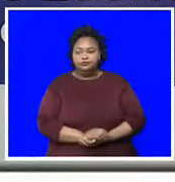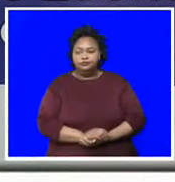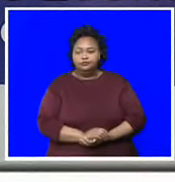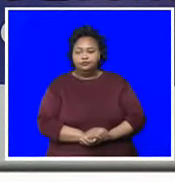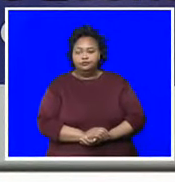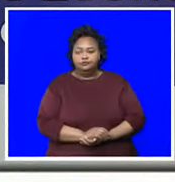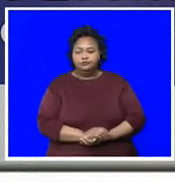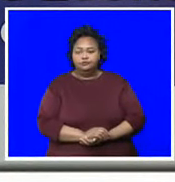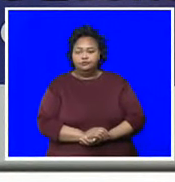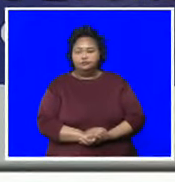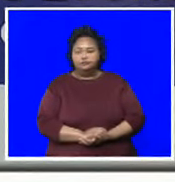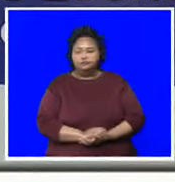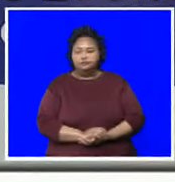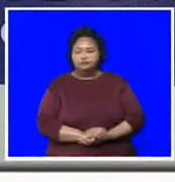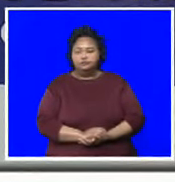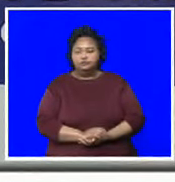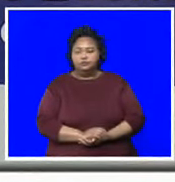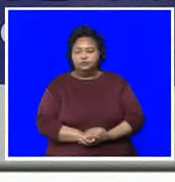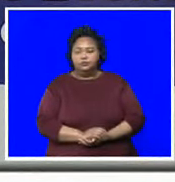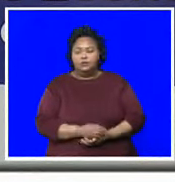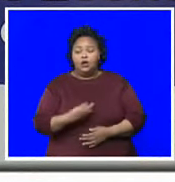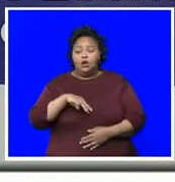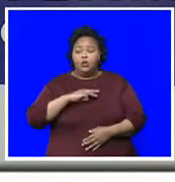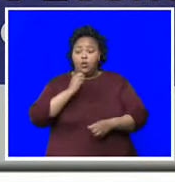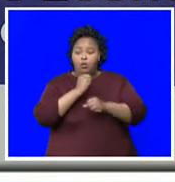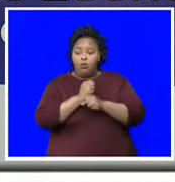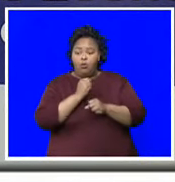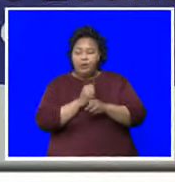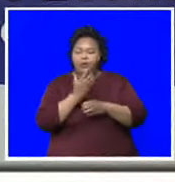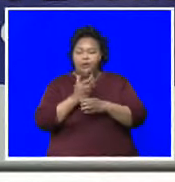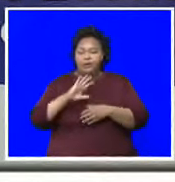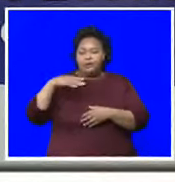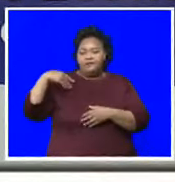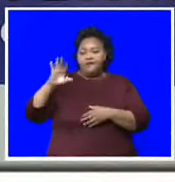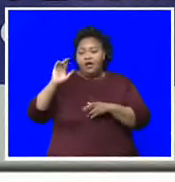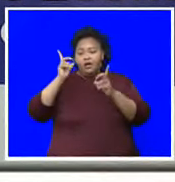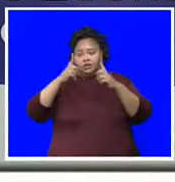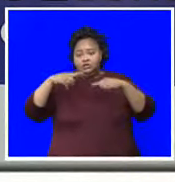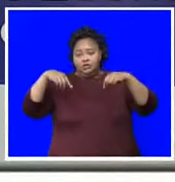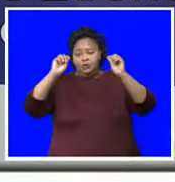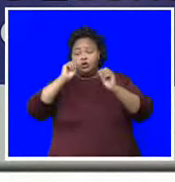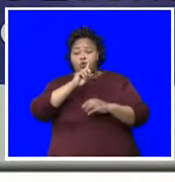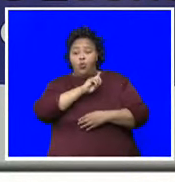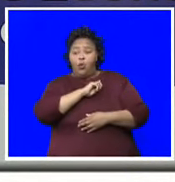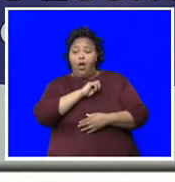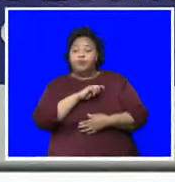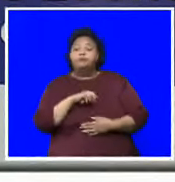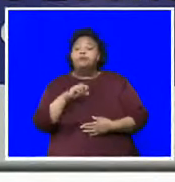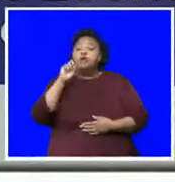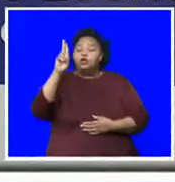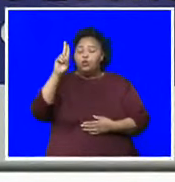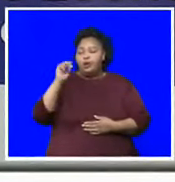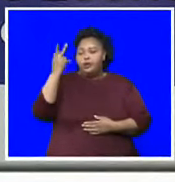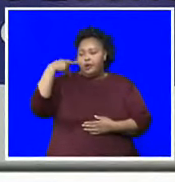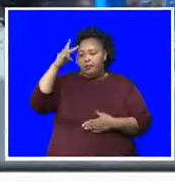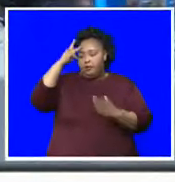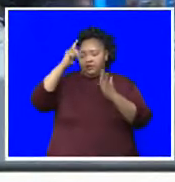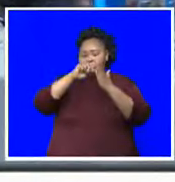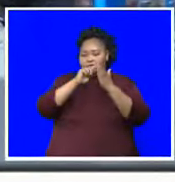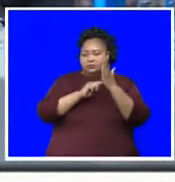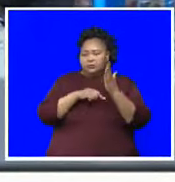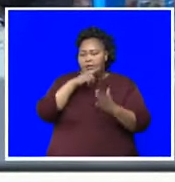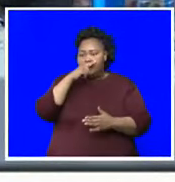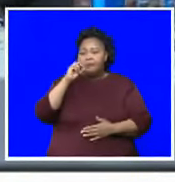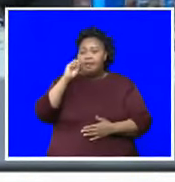government, especially to achieve and escalate our response to the SDGs as a country.